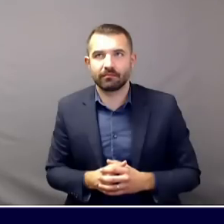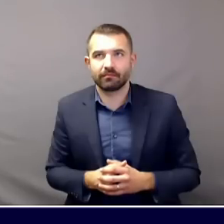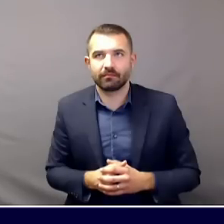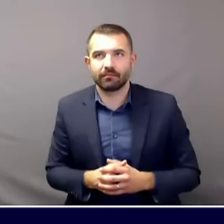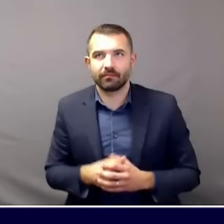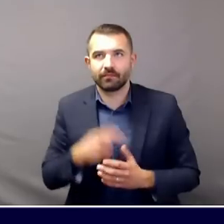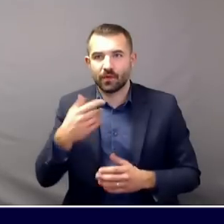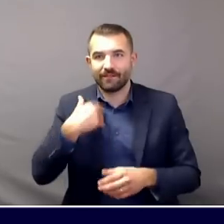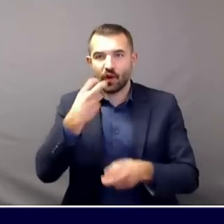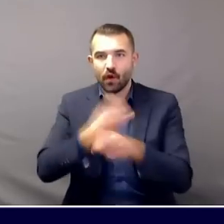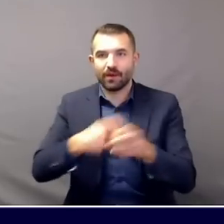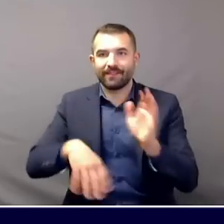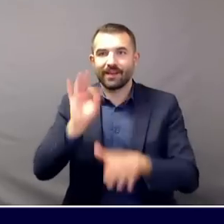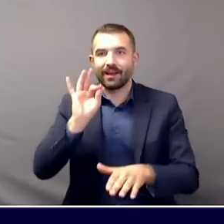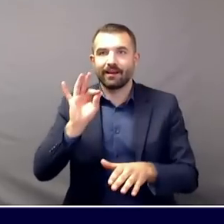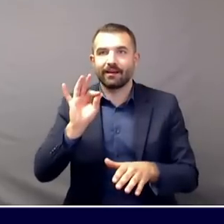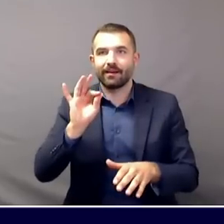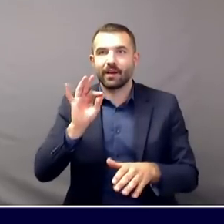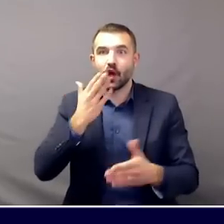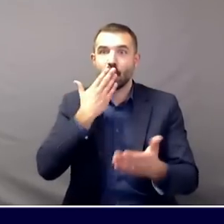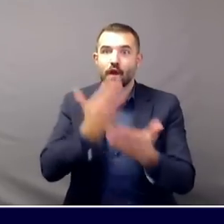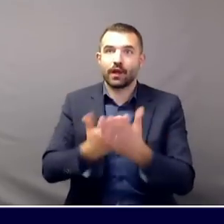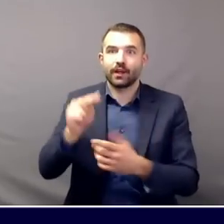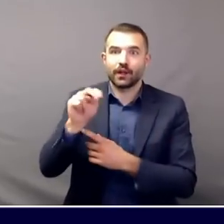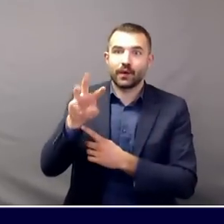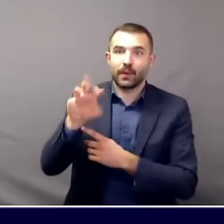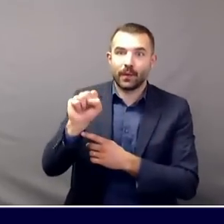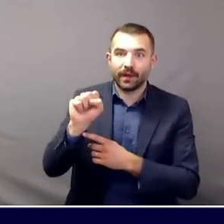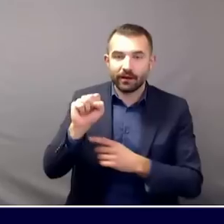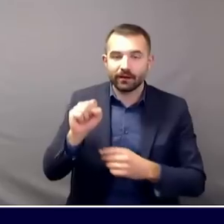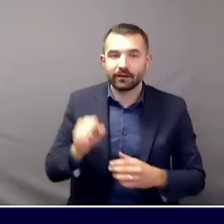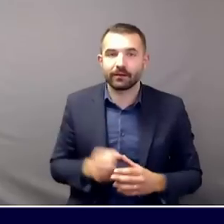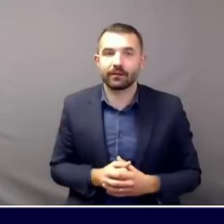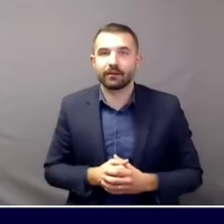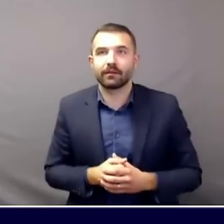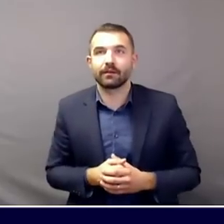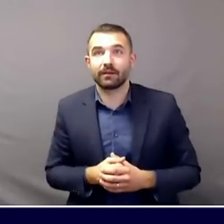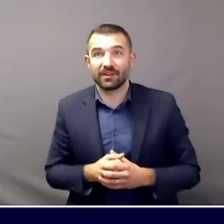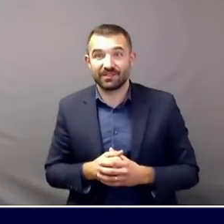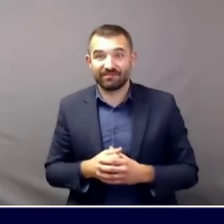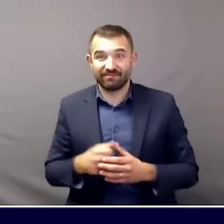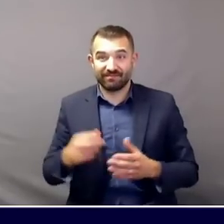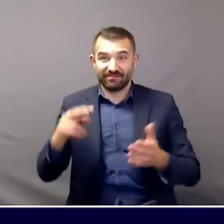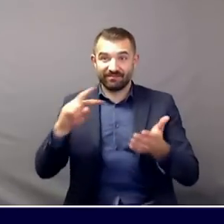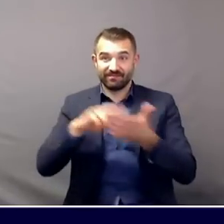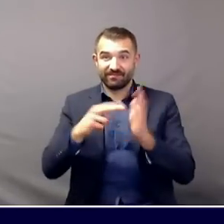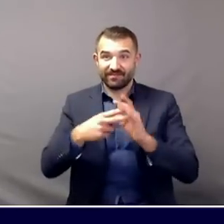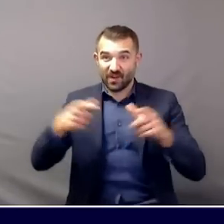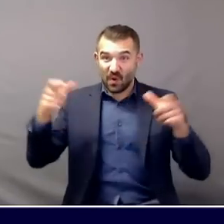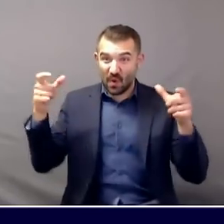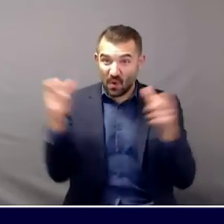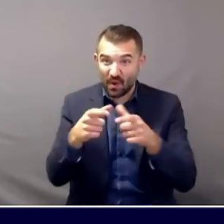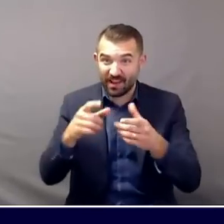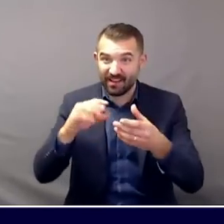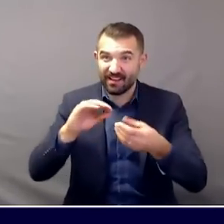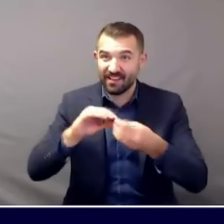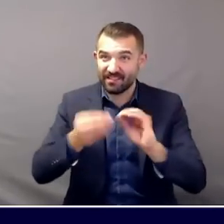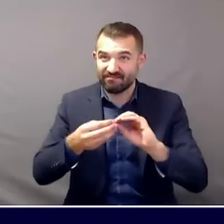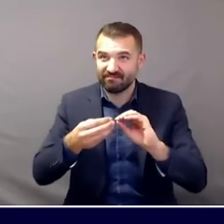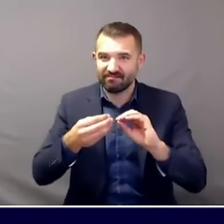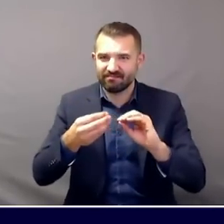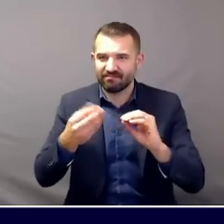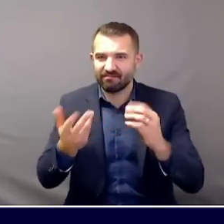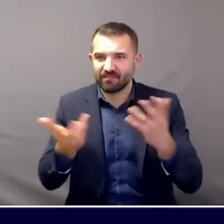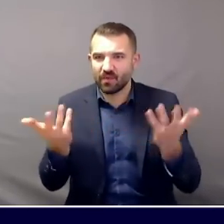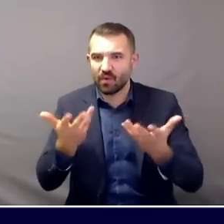weeks removed from increased restrictions? I don't really know that we can say one way or the other. There are